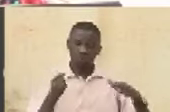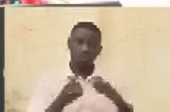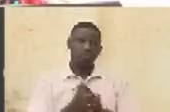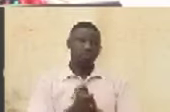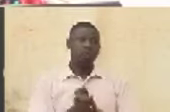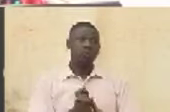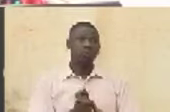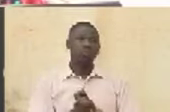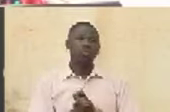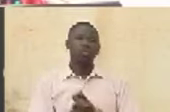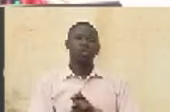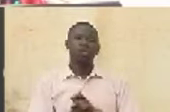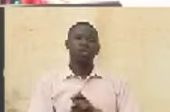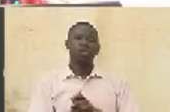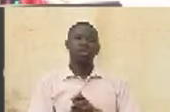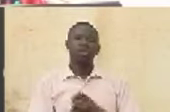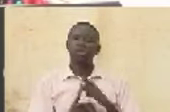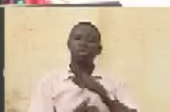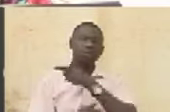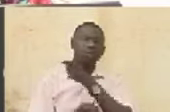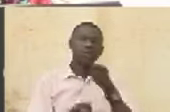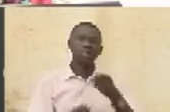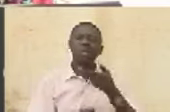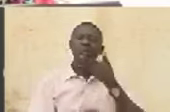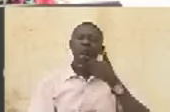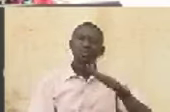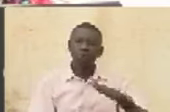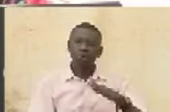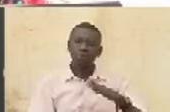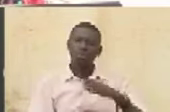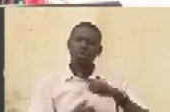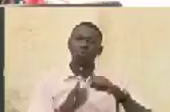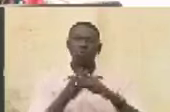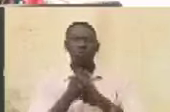were they young or elderly people?